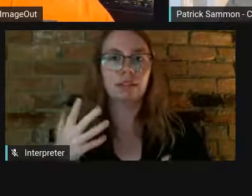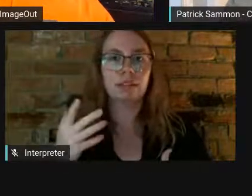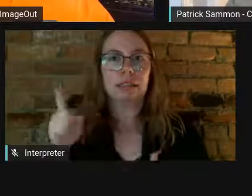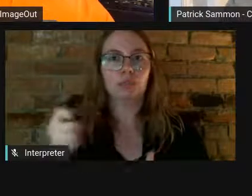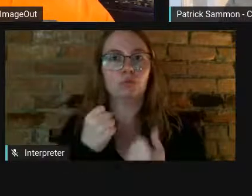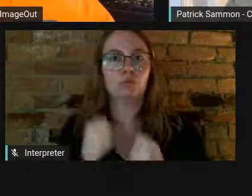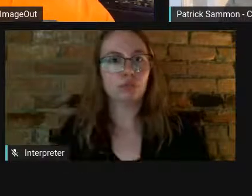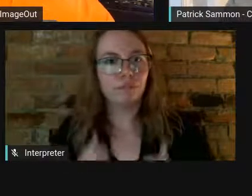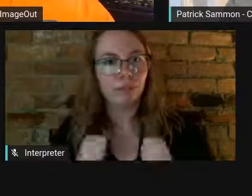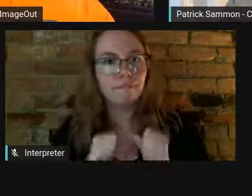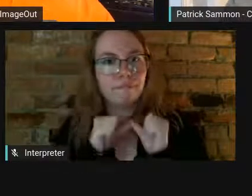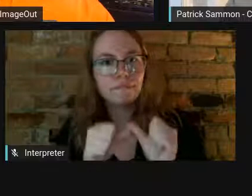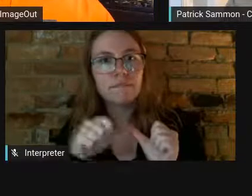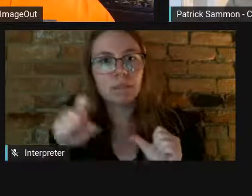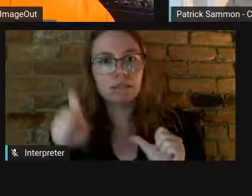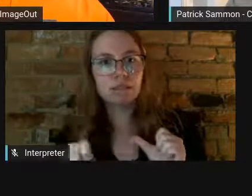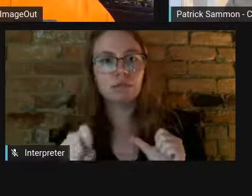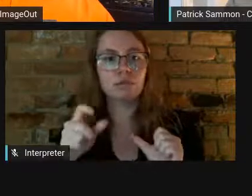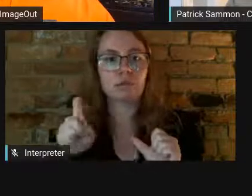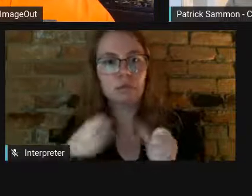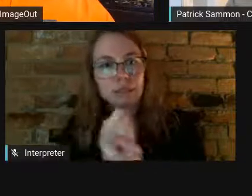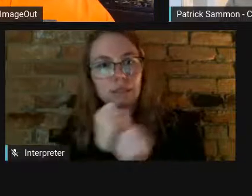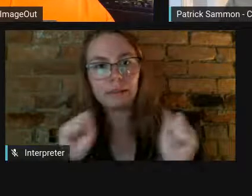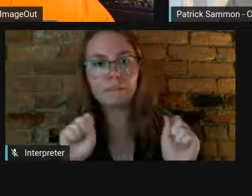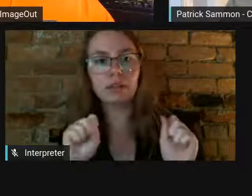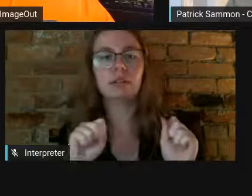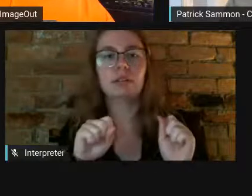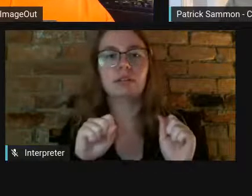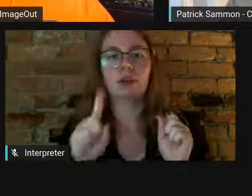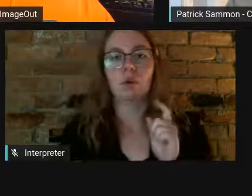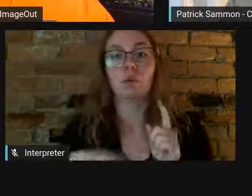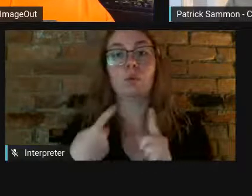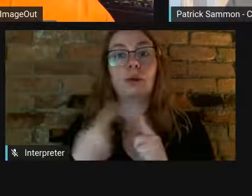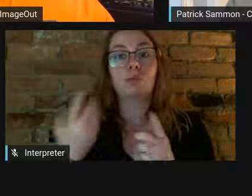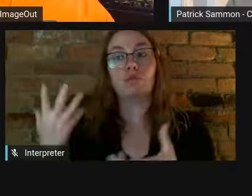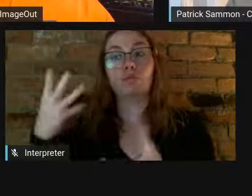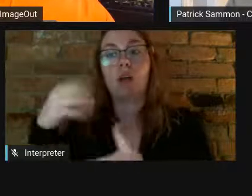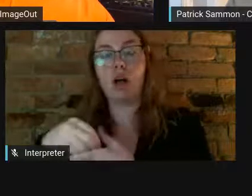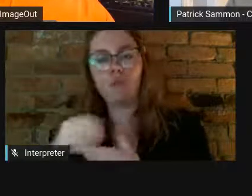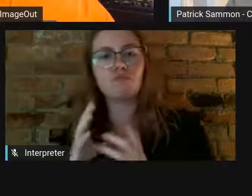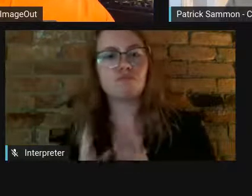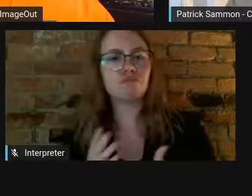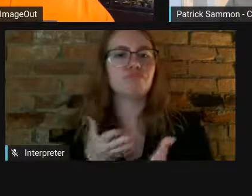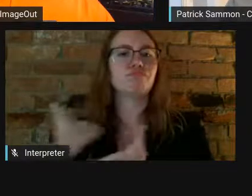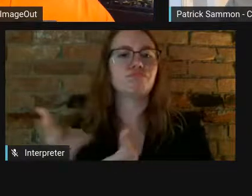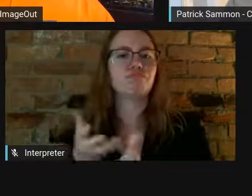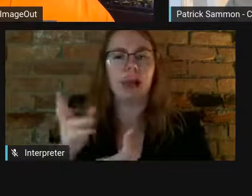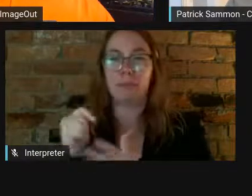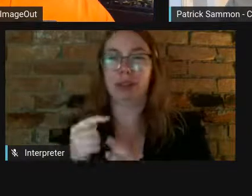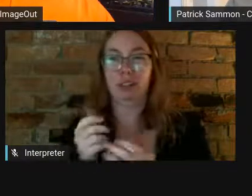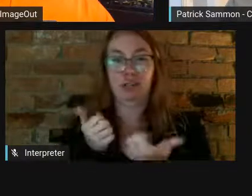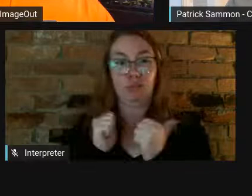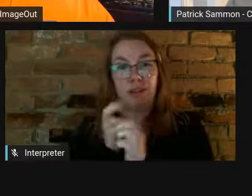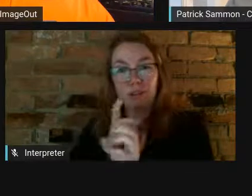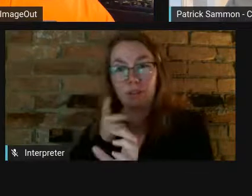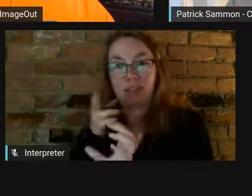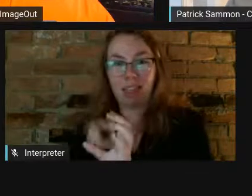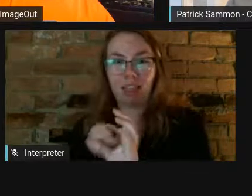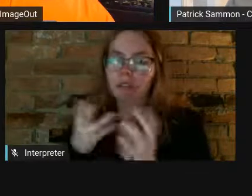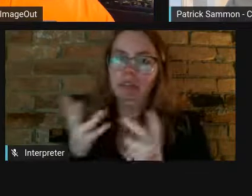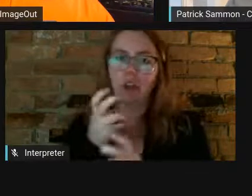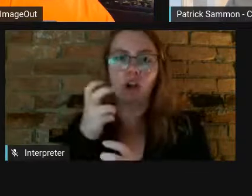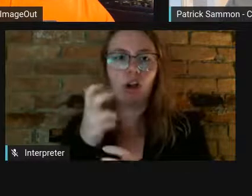So once you're within that fold, you know, it's something that's so essential for them to live their